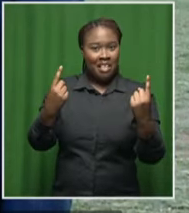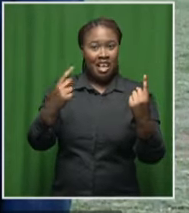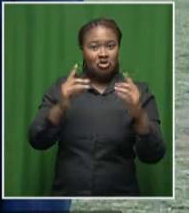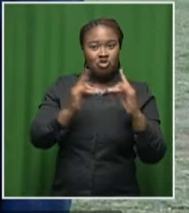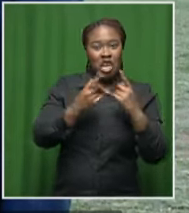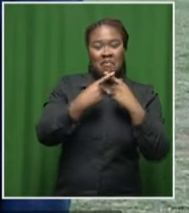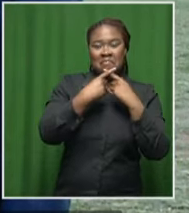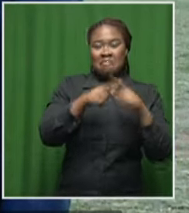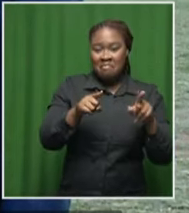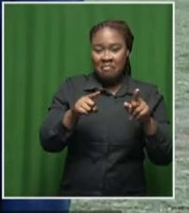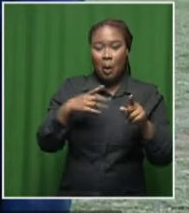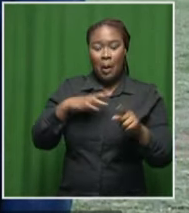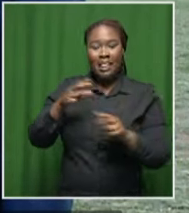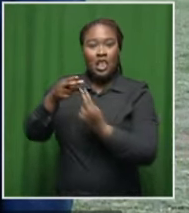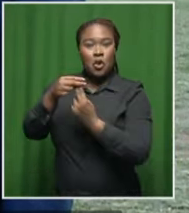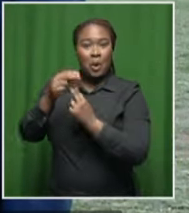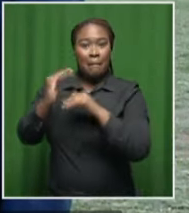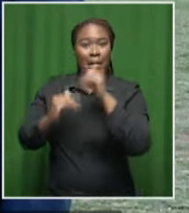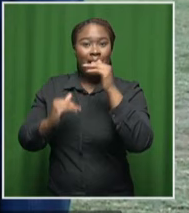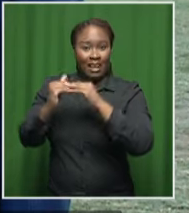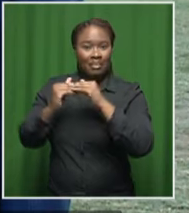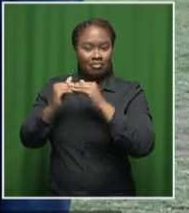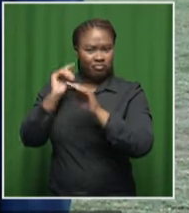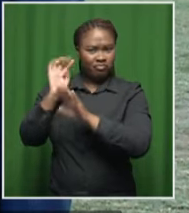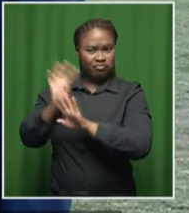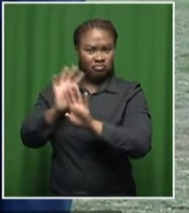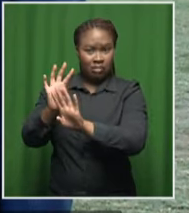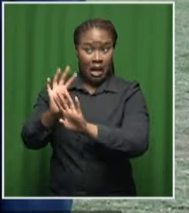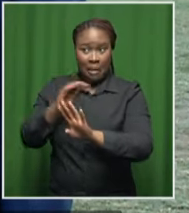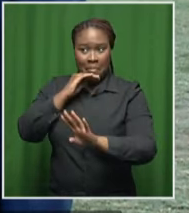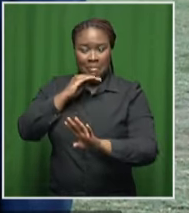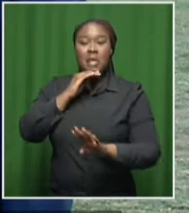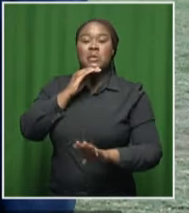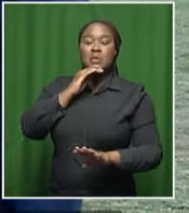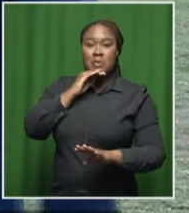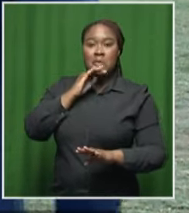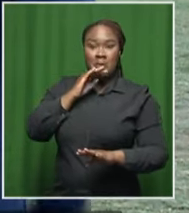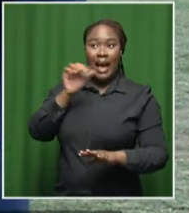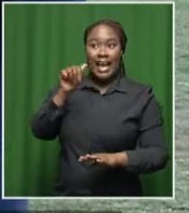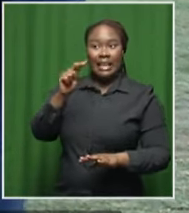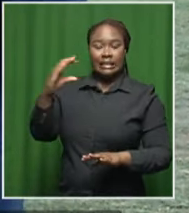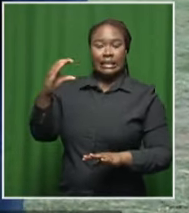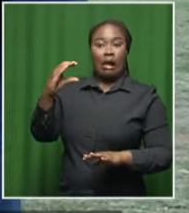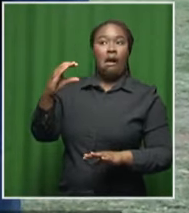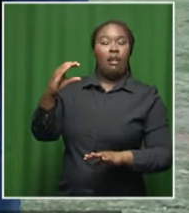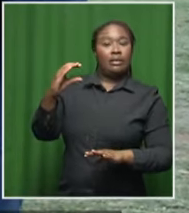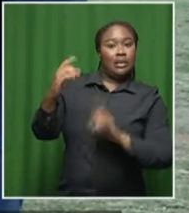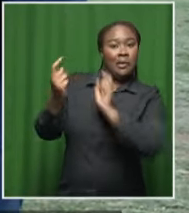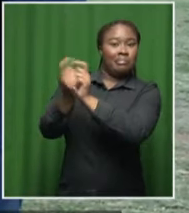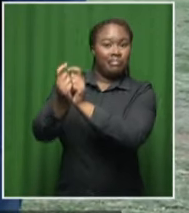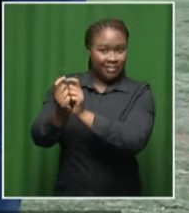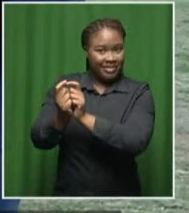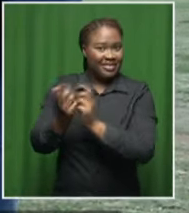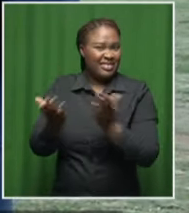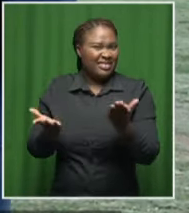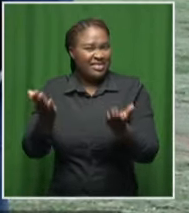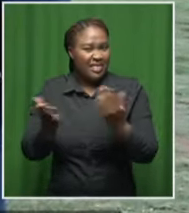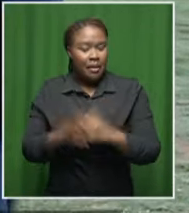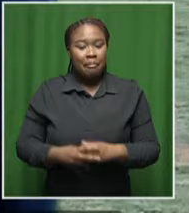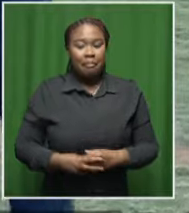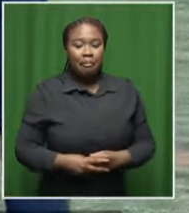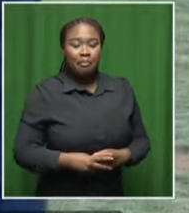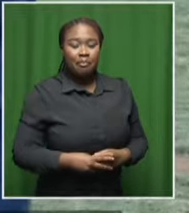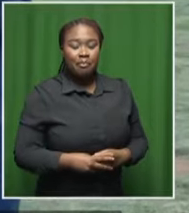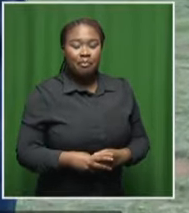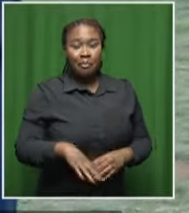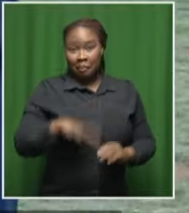mean, informally, we'll say that, you know, these are shots fired at the governing party. Indeed. Good morning, Natasha. Good morning to the